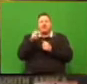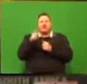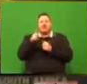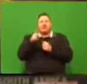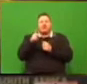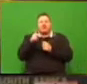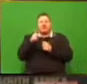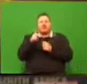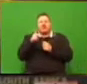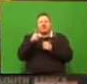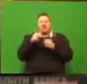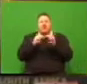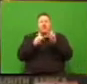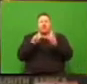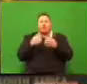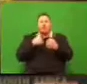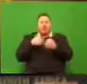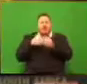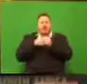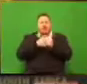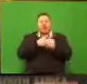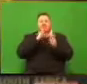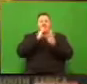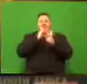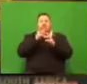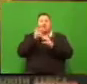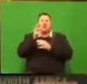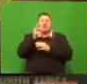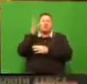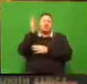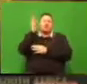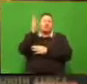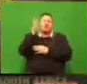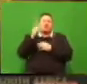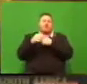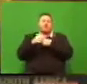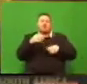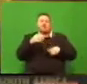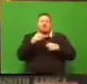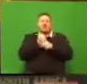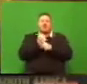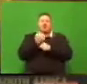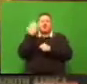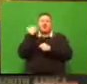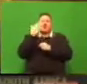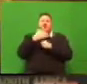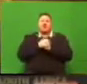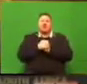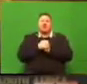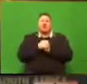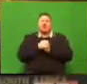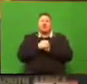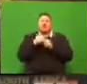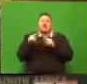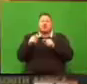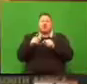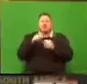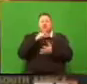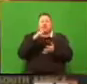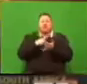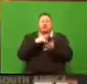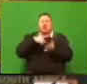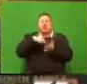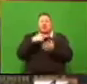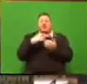respond to the speech that was made by the President last night. Our position is as follows.